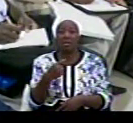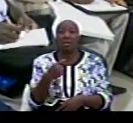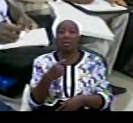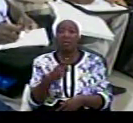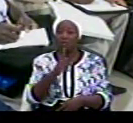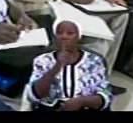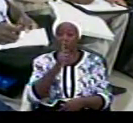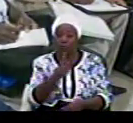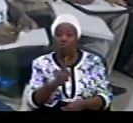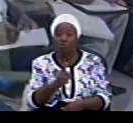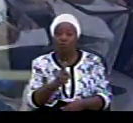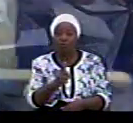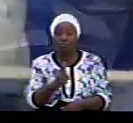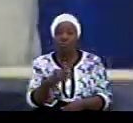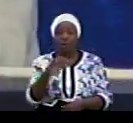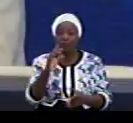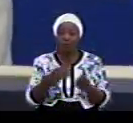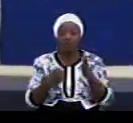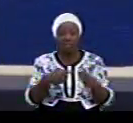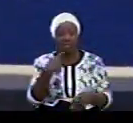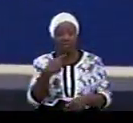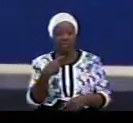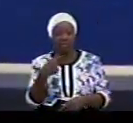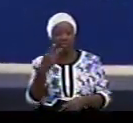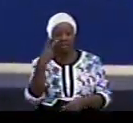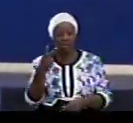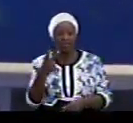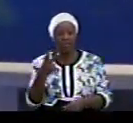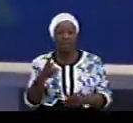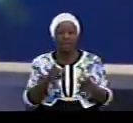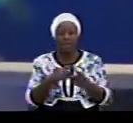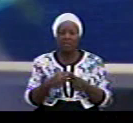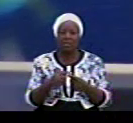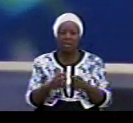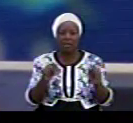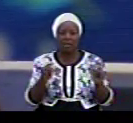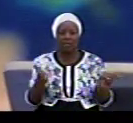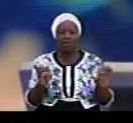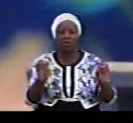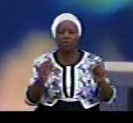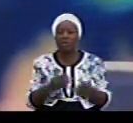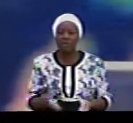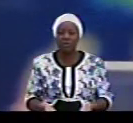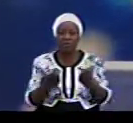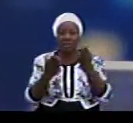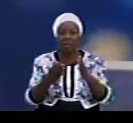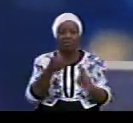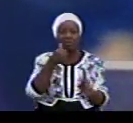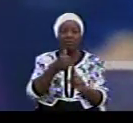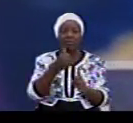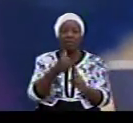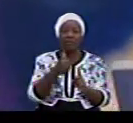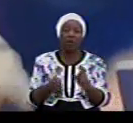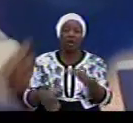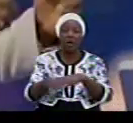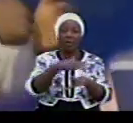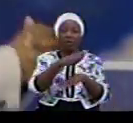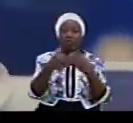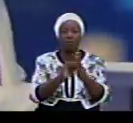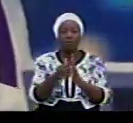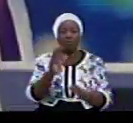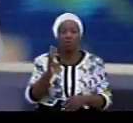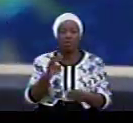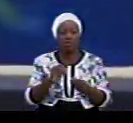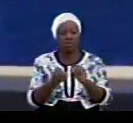they have seen. Now Thomas exalted himself above those witnesses. Number two,